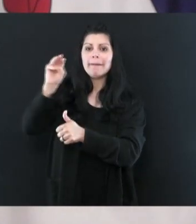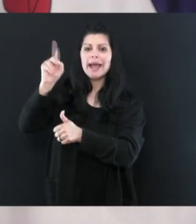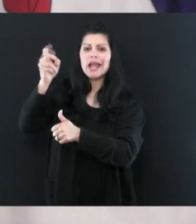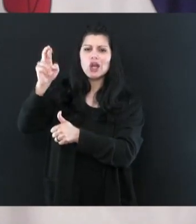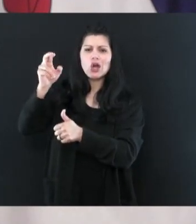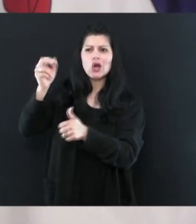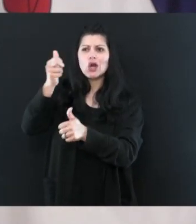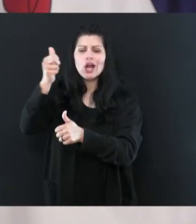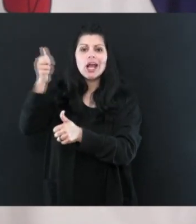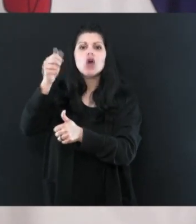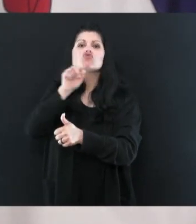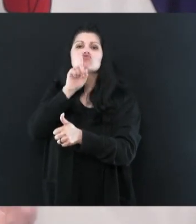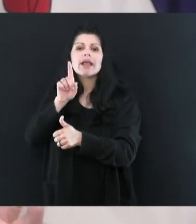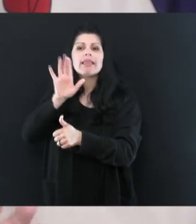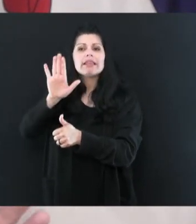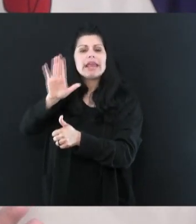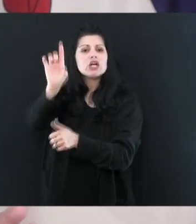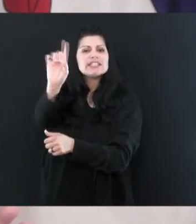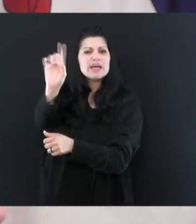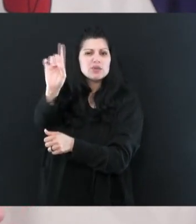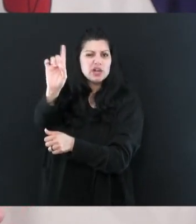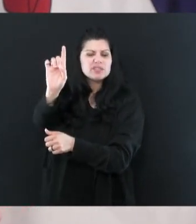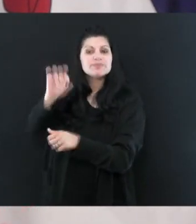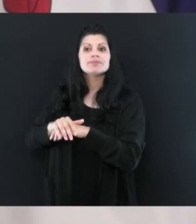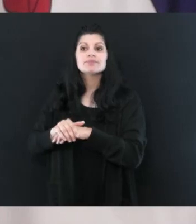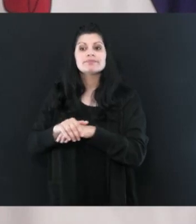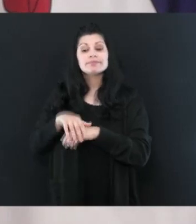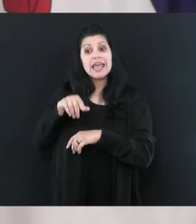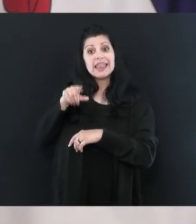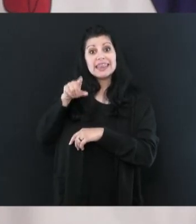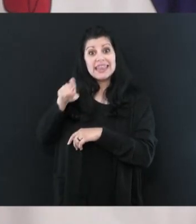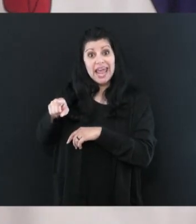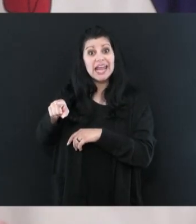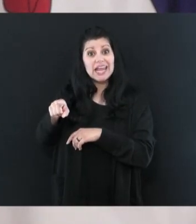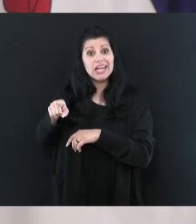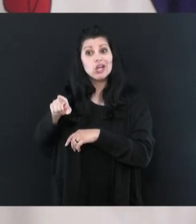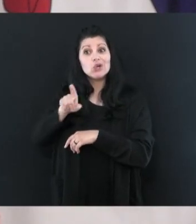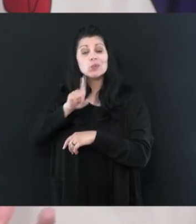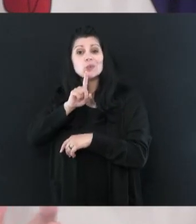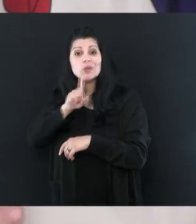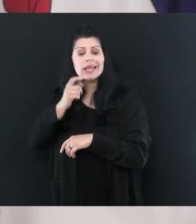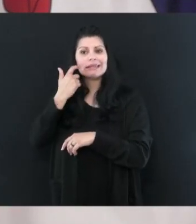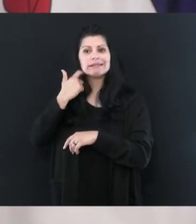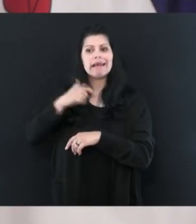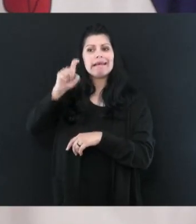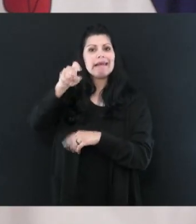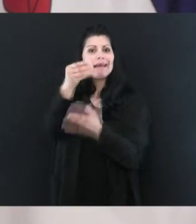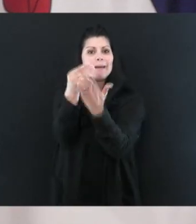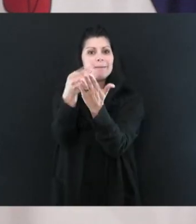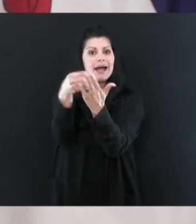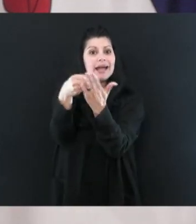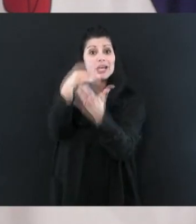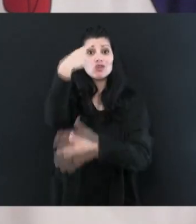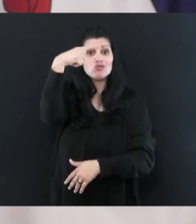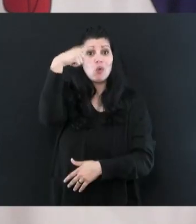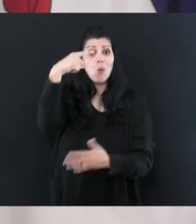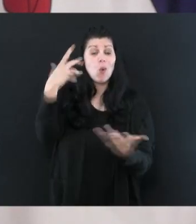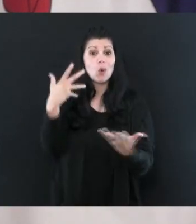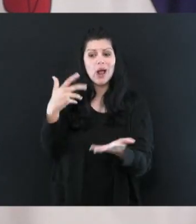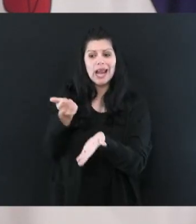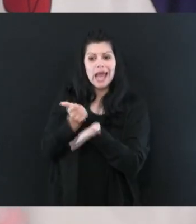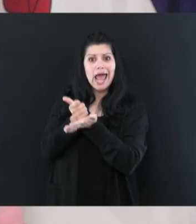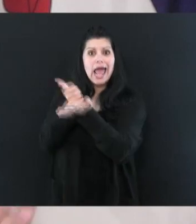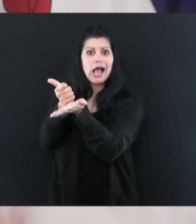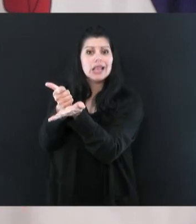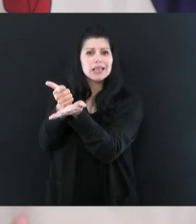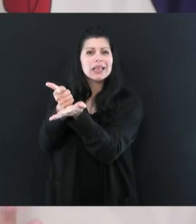these ungodly pension liabilities, and they wanted money to bail them out. And the Republicans are saying,